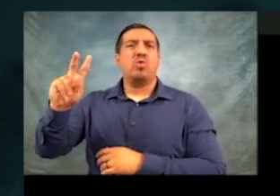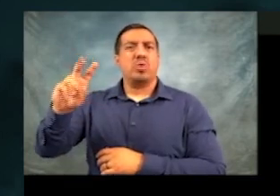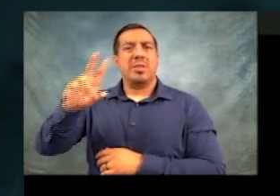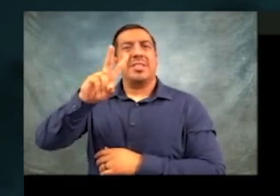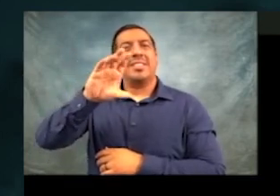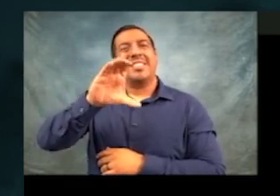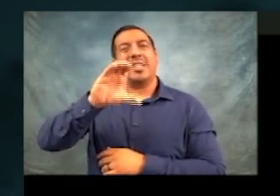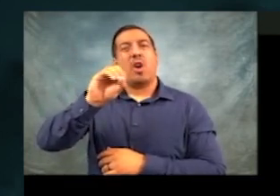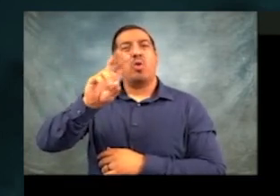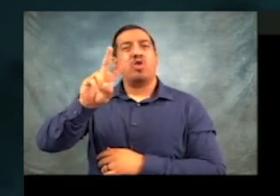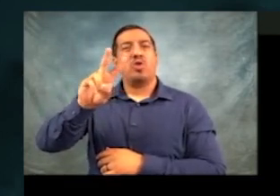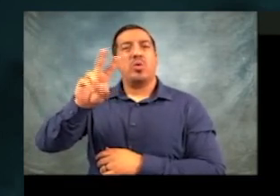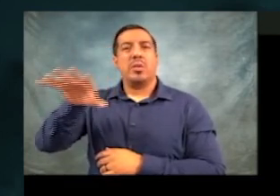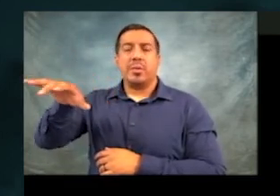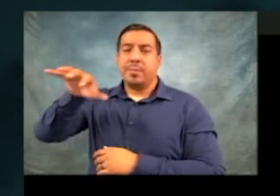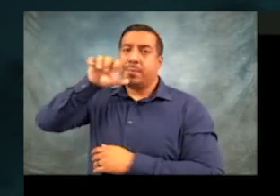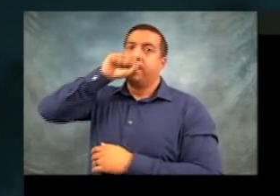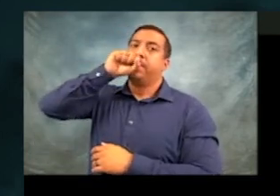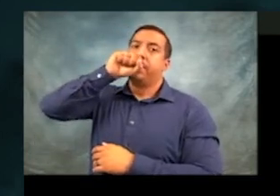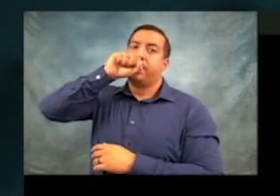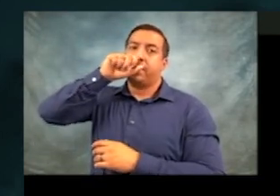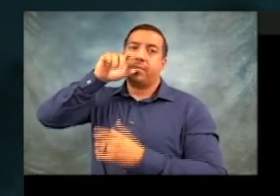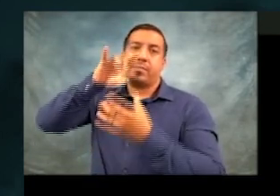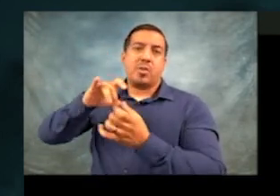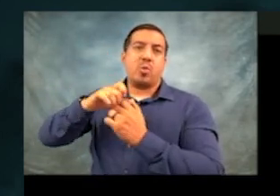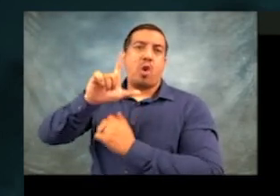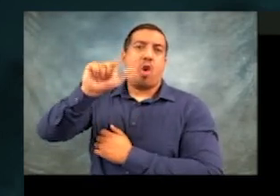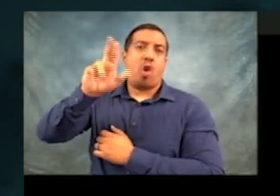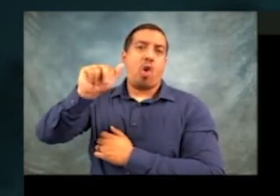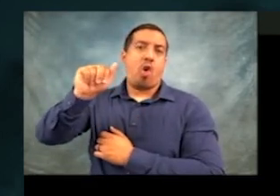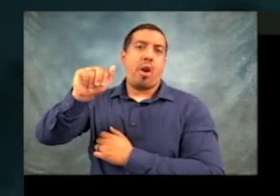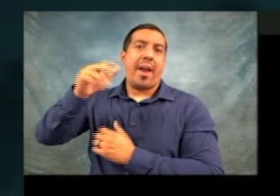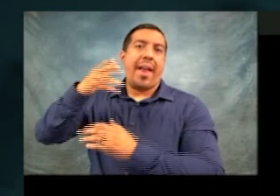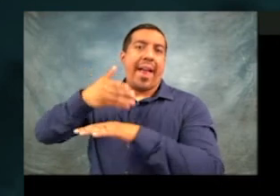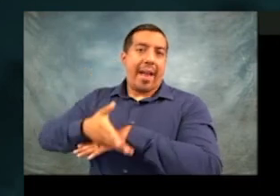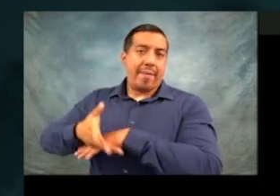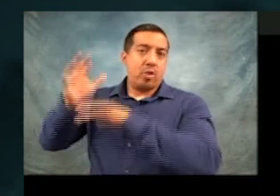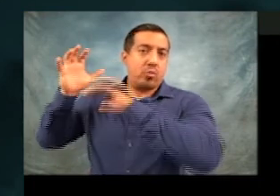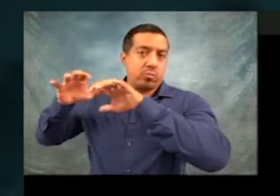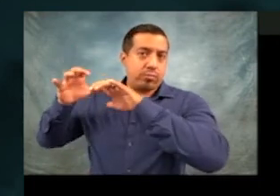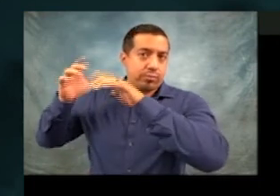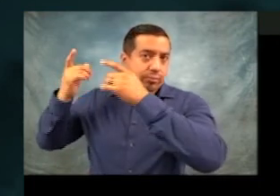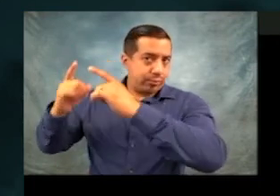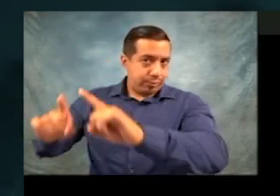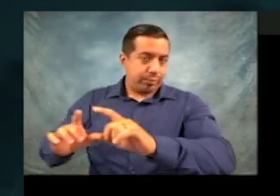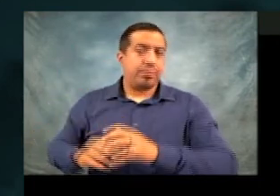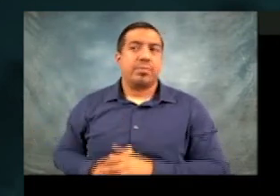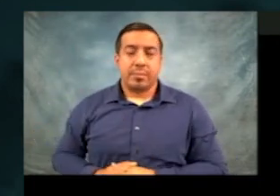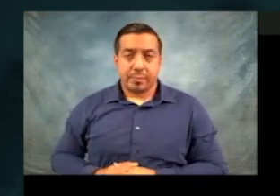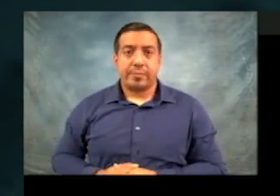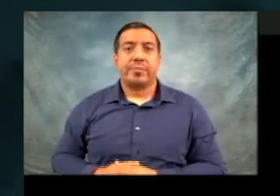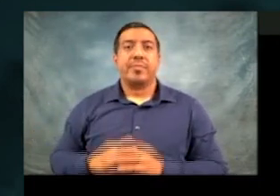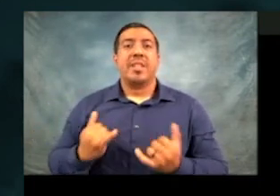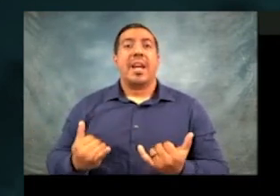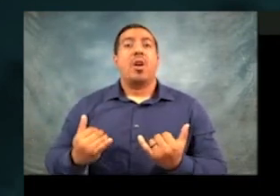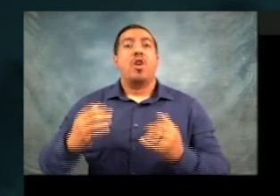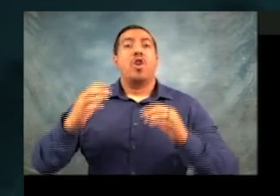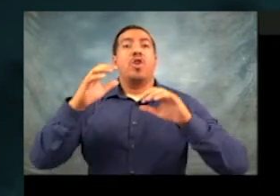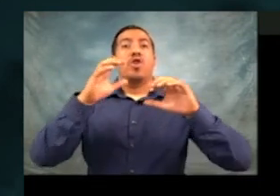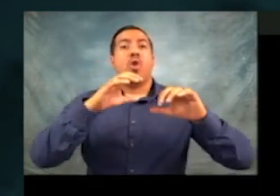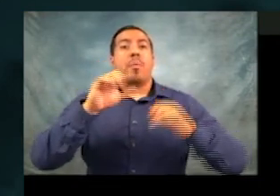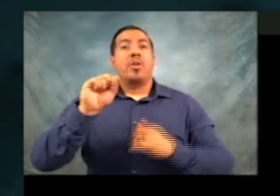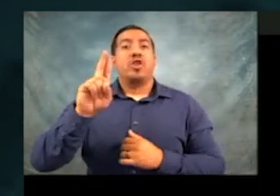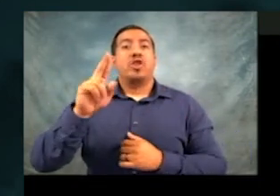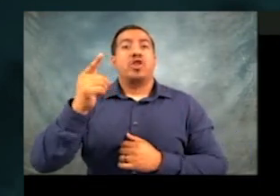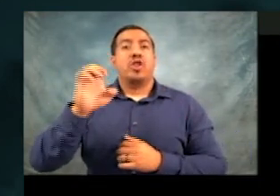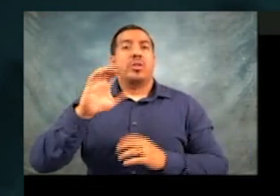poisoning in Laura after the storm had passed than storm surges during the